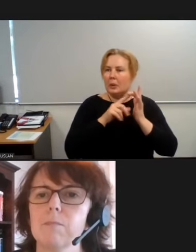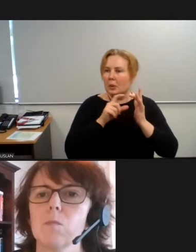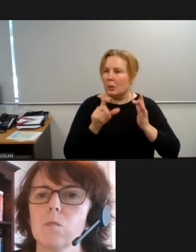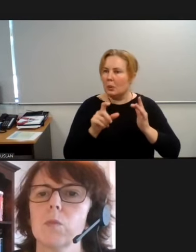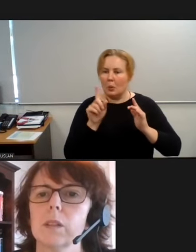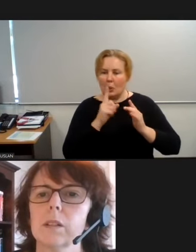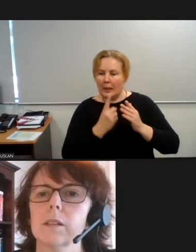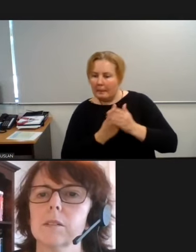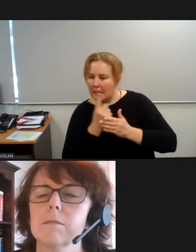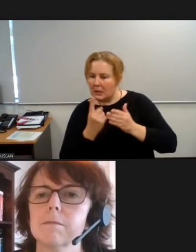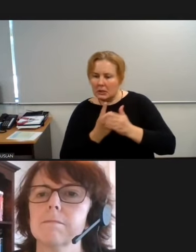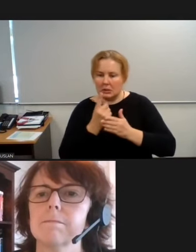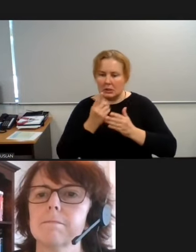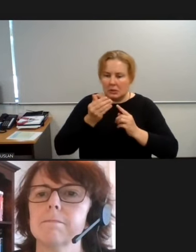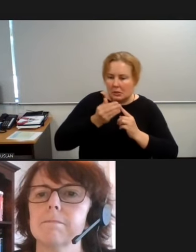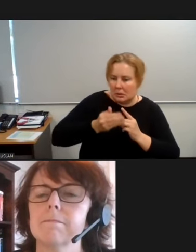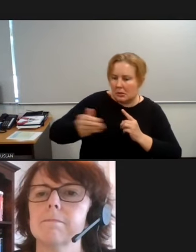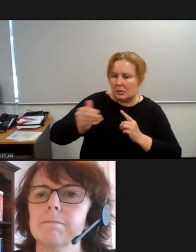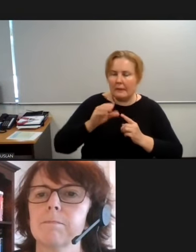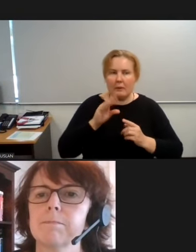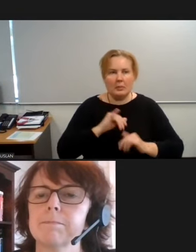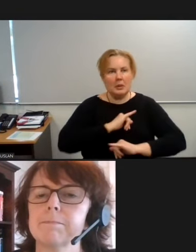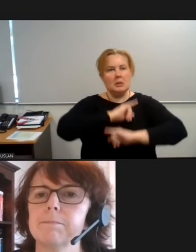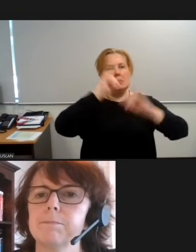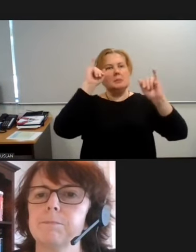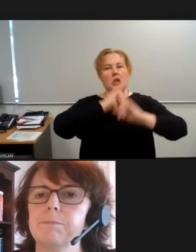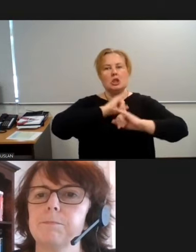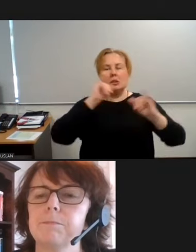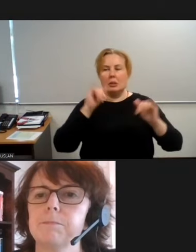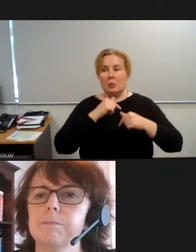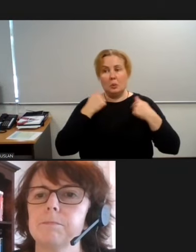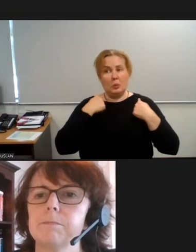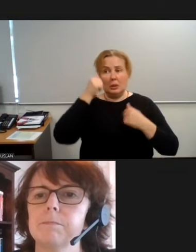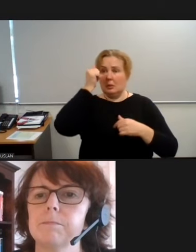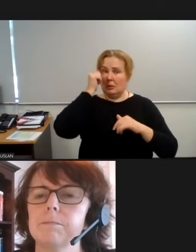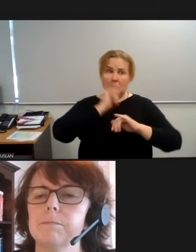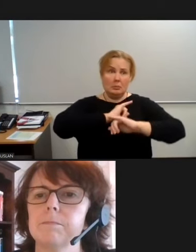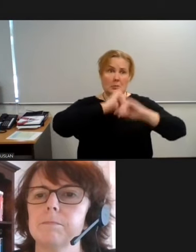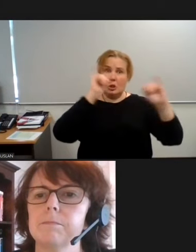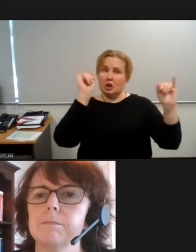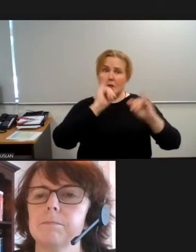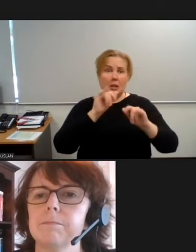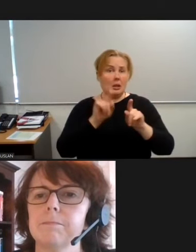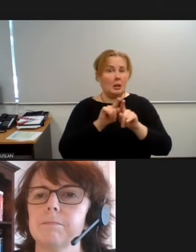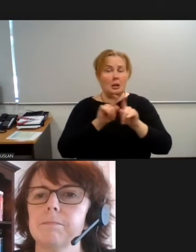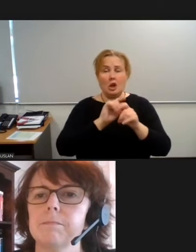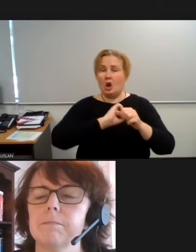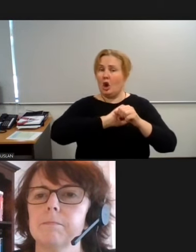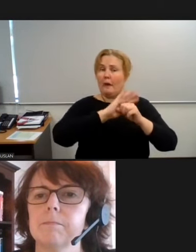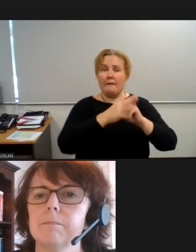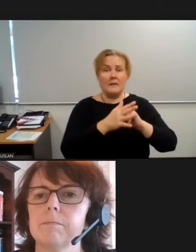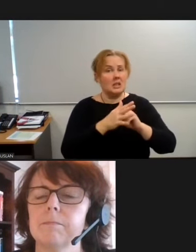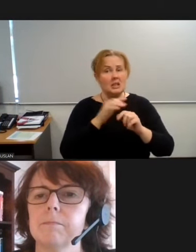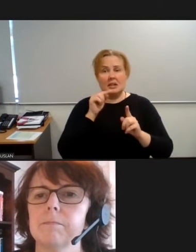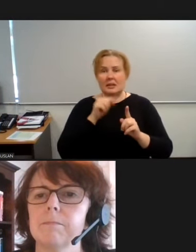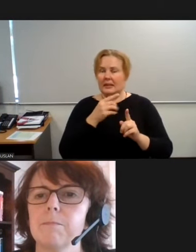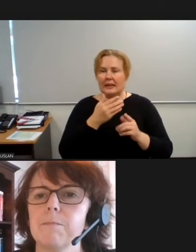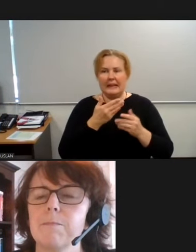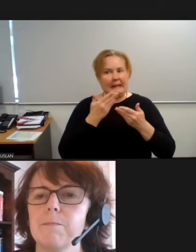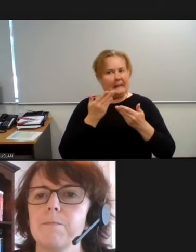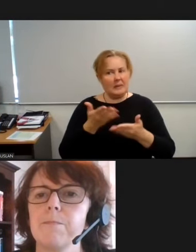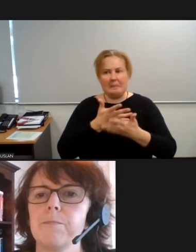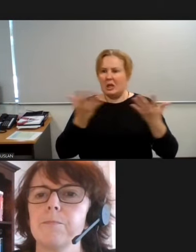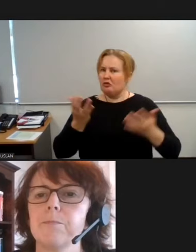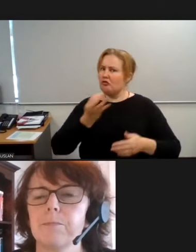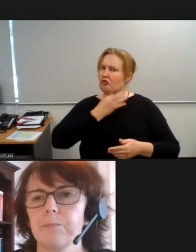at the moment as well. We know that an emergency like COVID-19 can mean very particular risks for women and